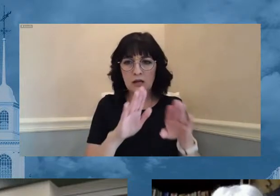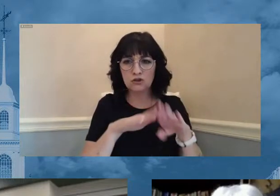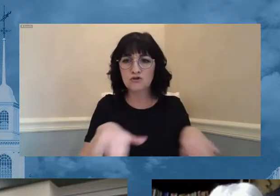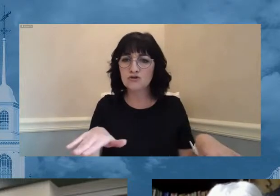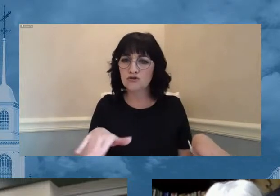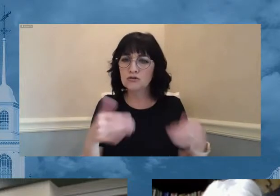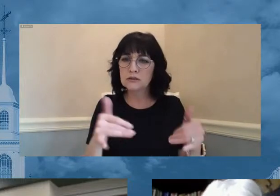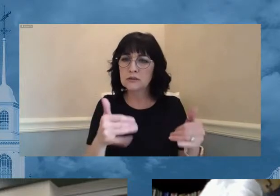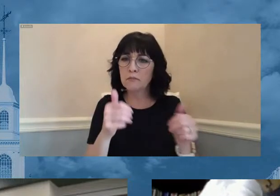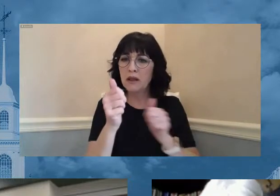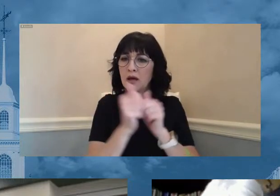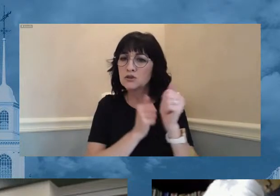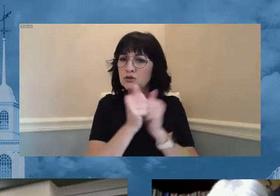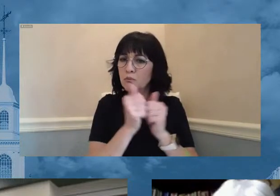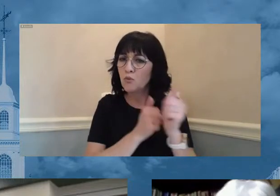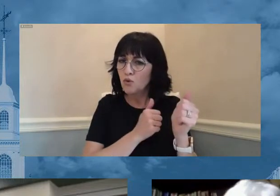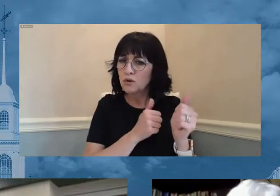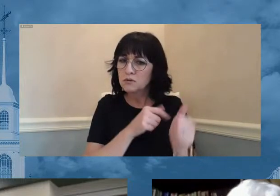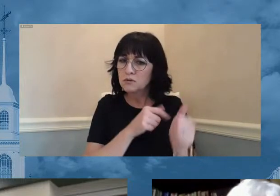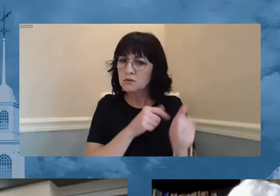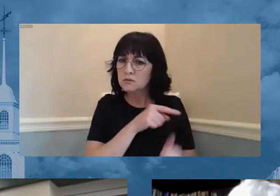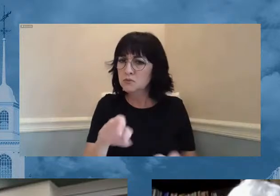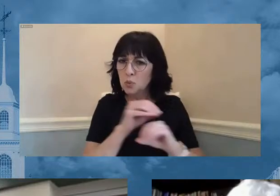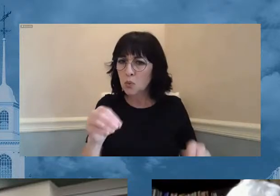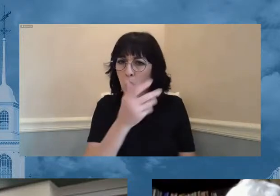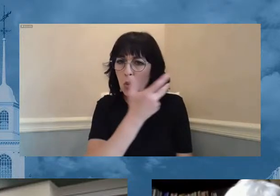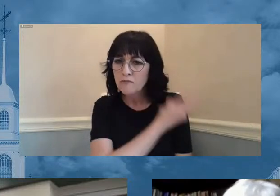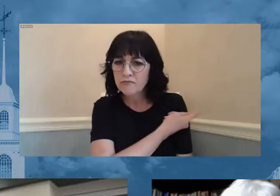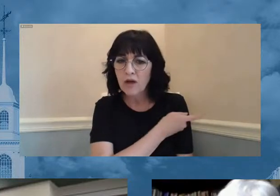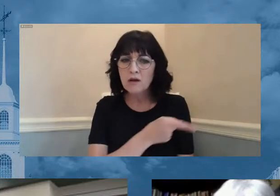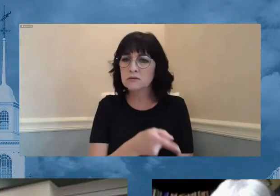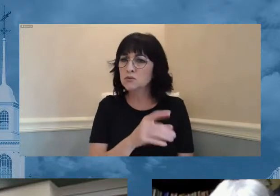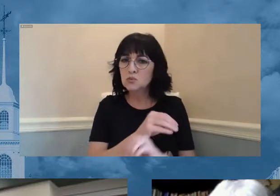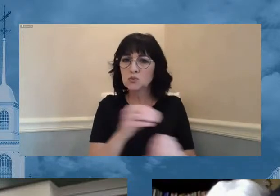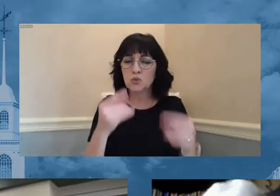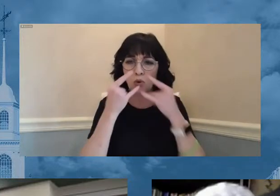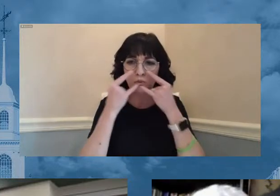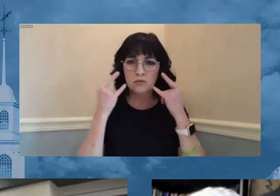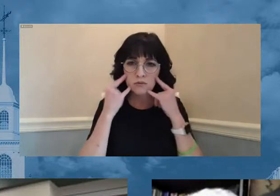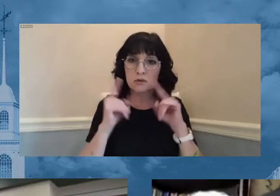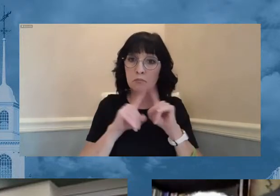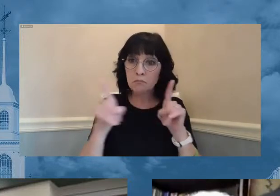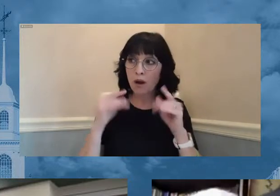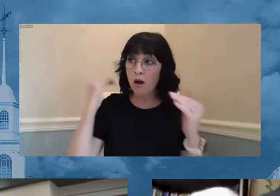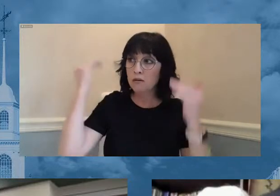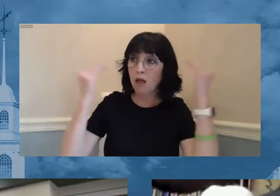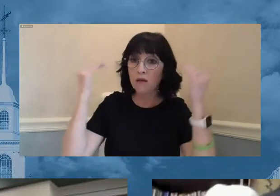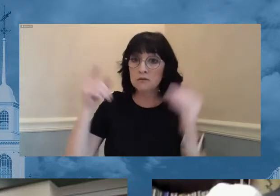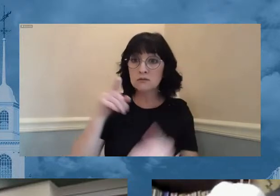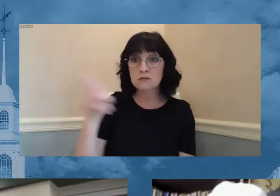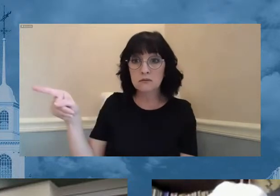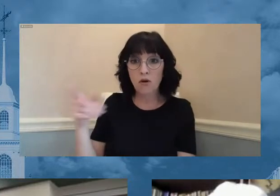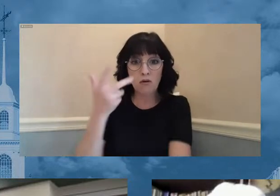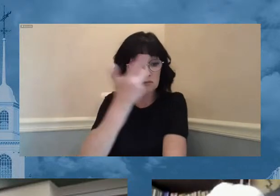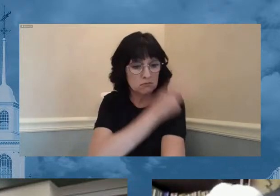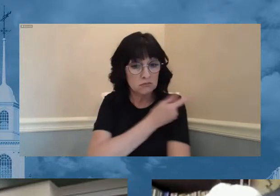but vaccinated adults have to wear a mask in the gym? Governor, Dr. Rattay, Dr. Tam, can anybody address